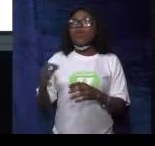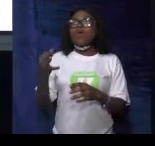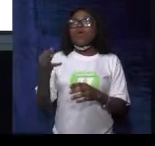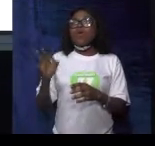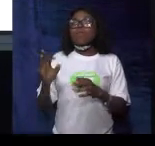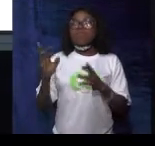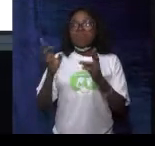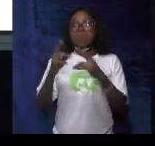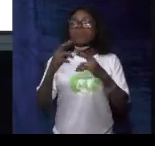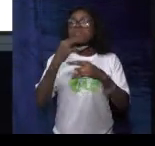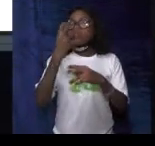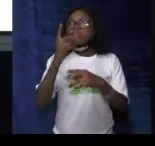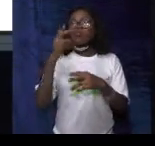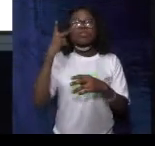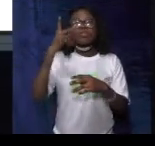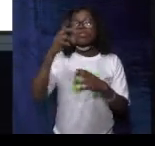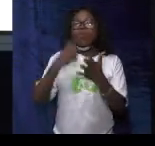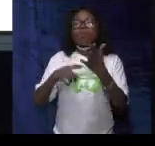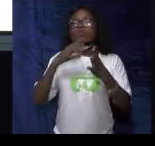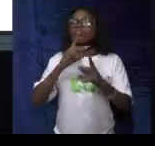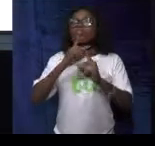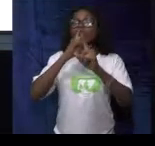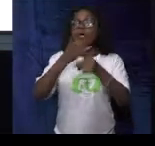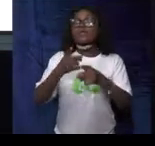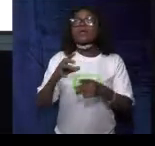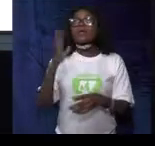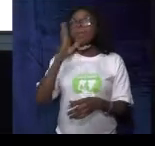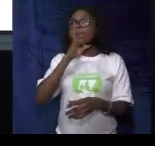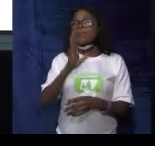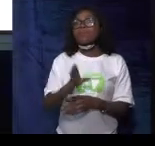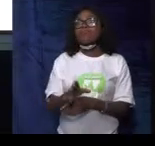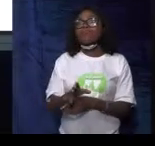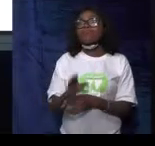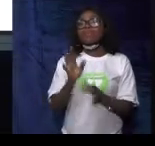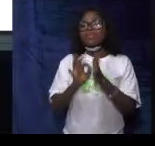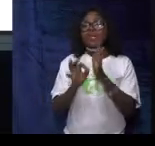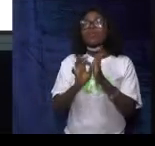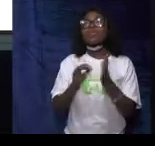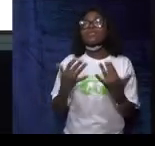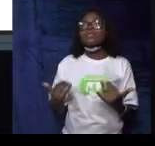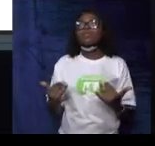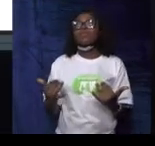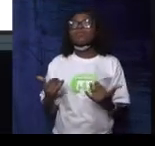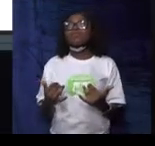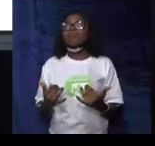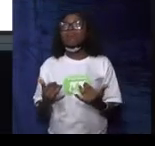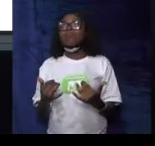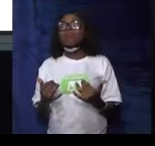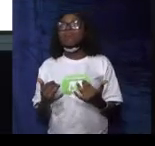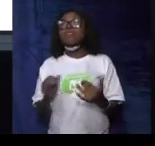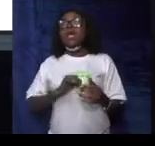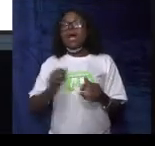Highest, lowest, difference. Quickly take that and let's see what your final answer will be.